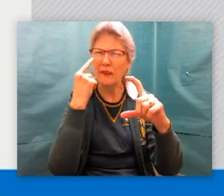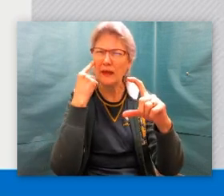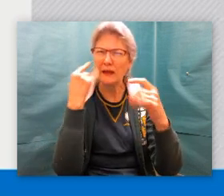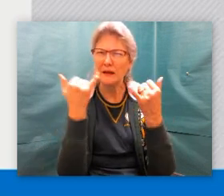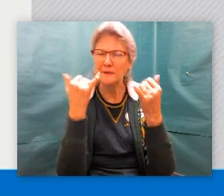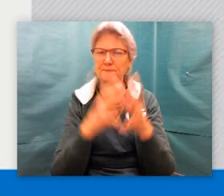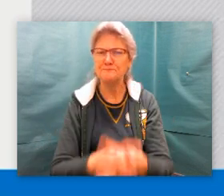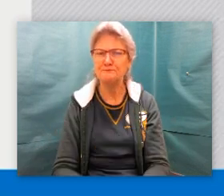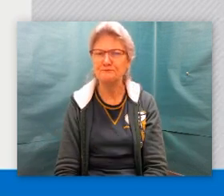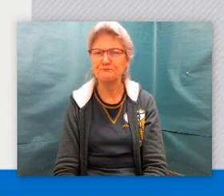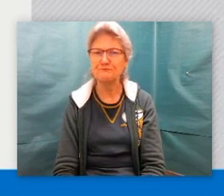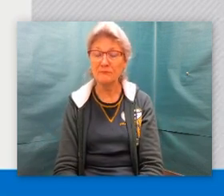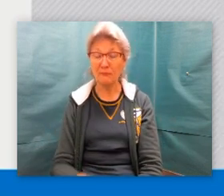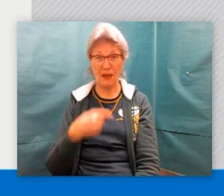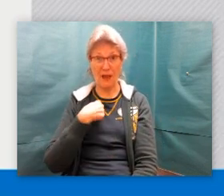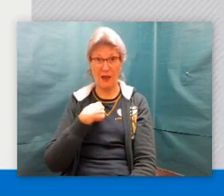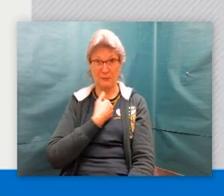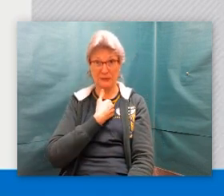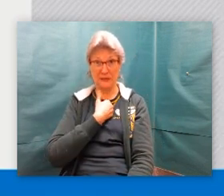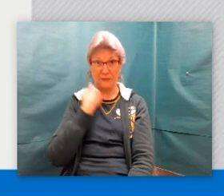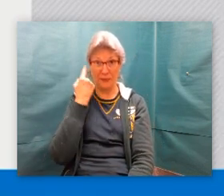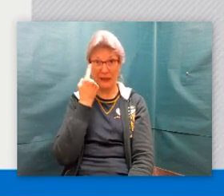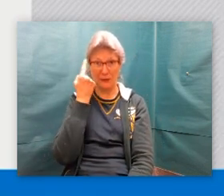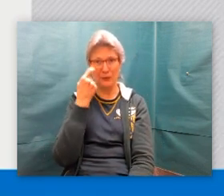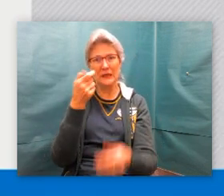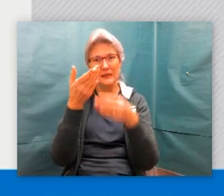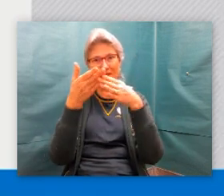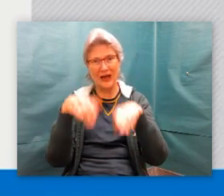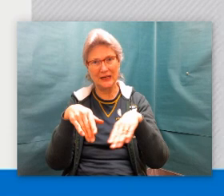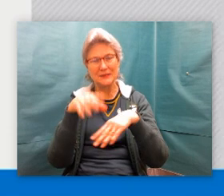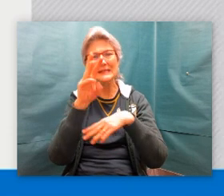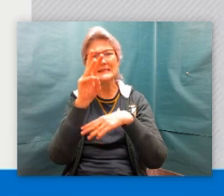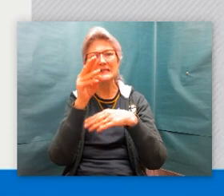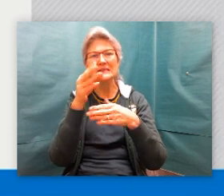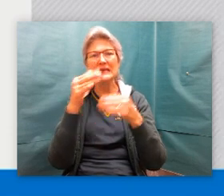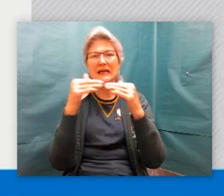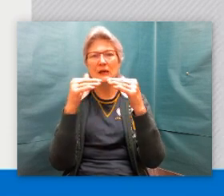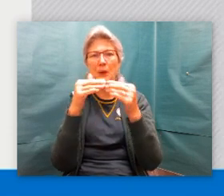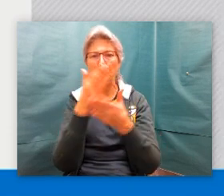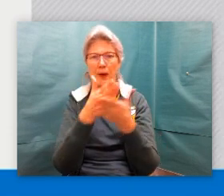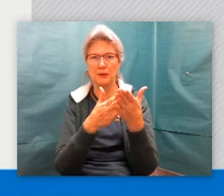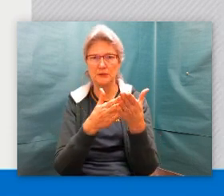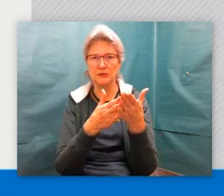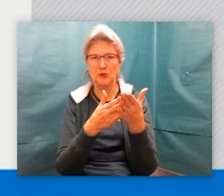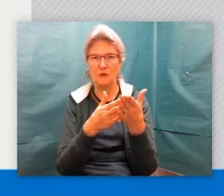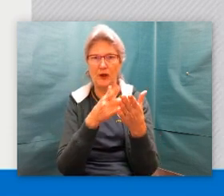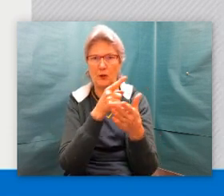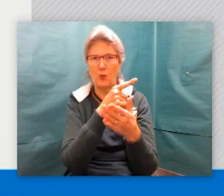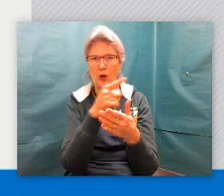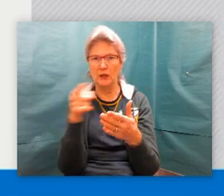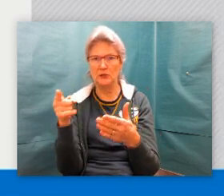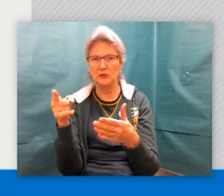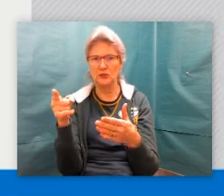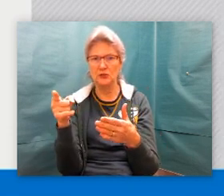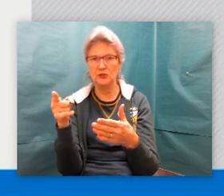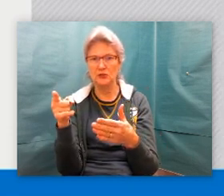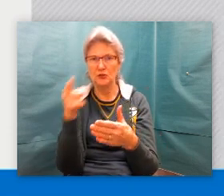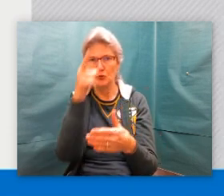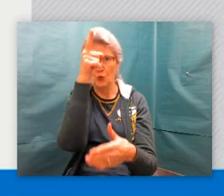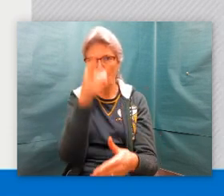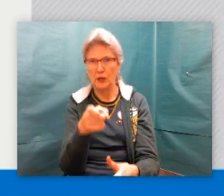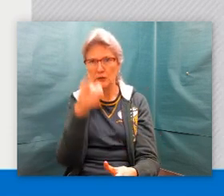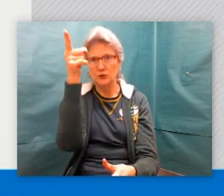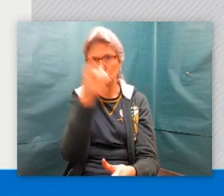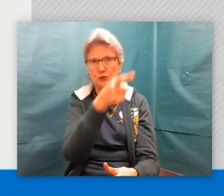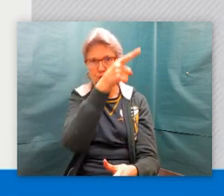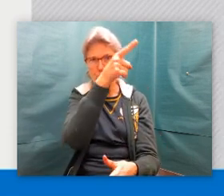now? I'm thinking that we need to divide this up into 6 equal parts. So if I go 1, if I go 2,